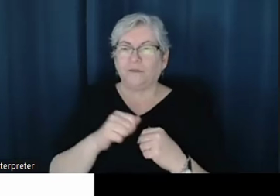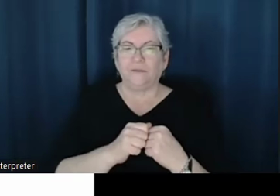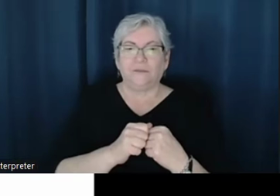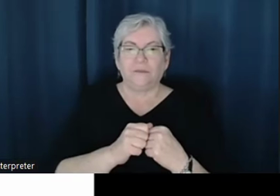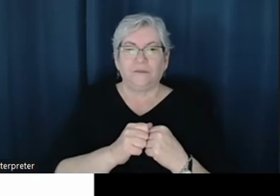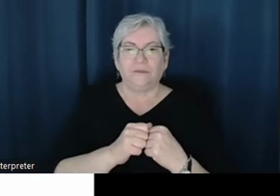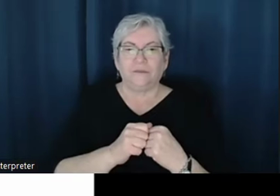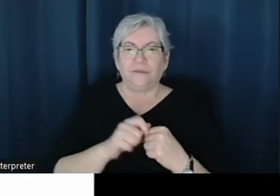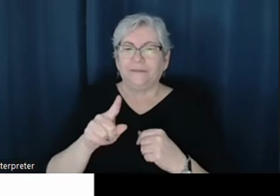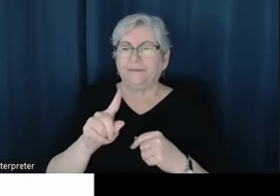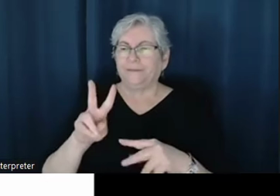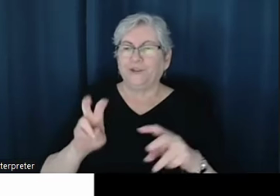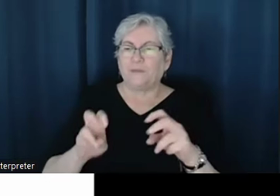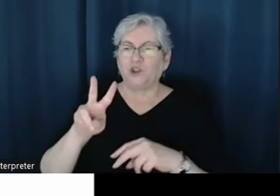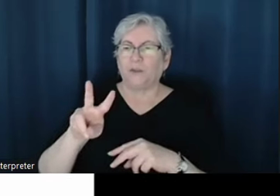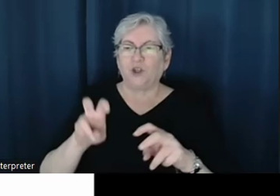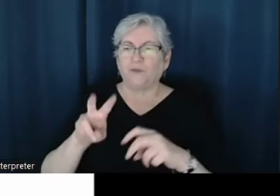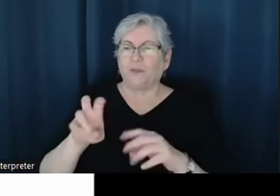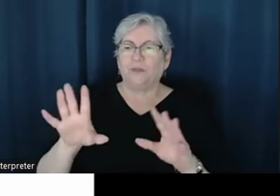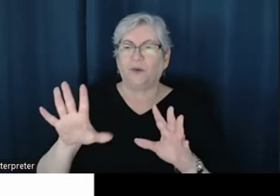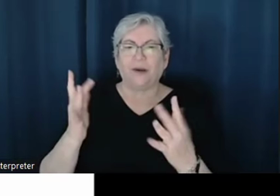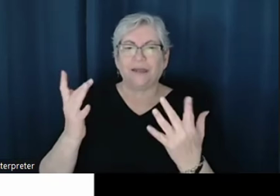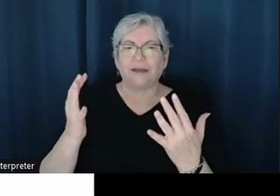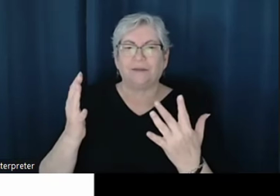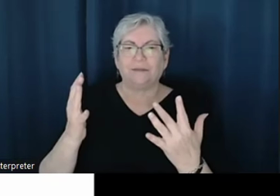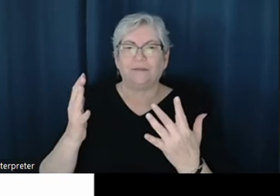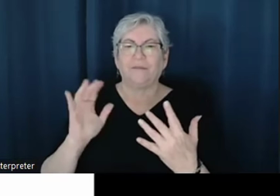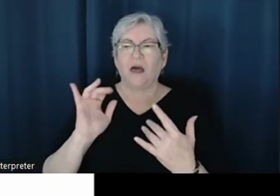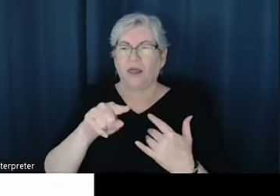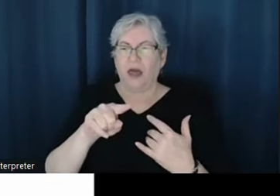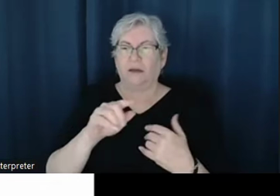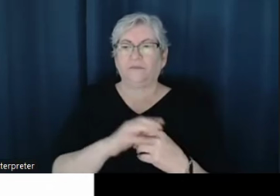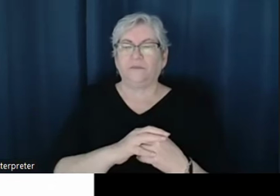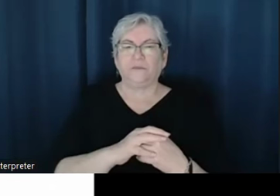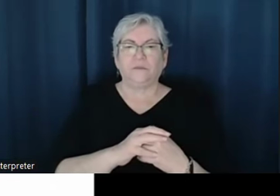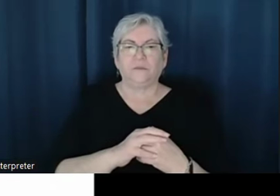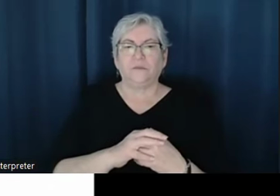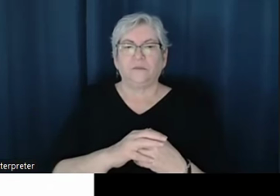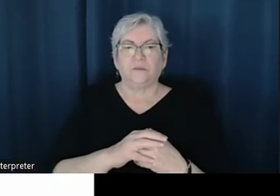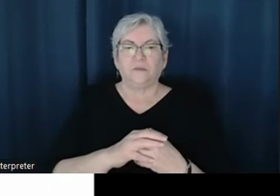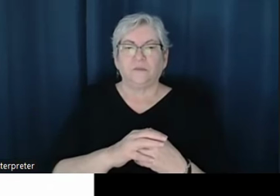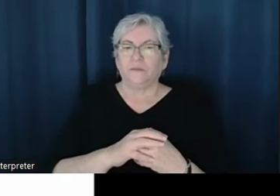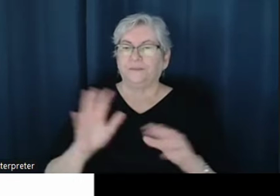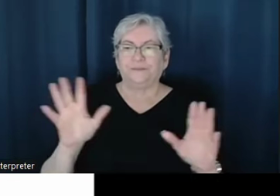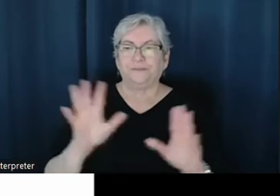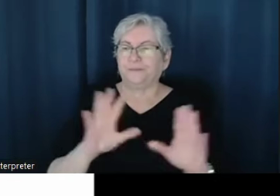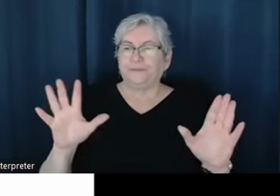A little jumpy. One more forward. There we go. To increase the focus, nope, too